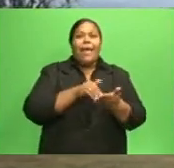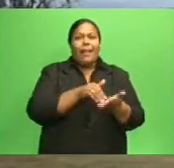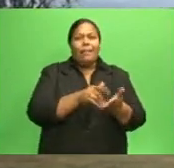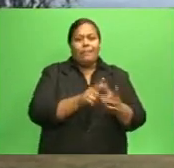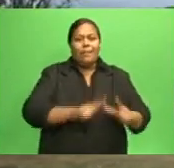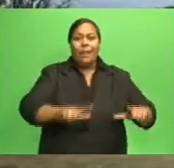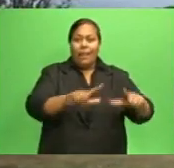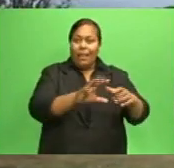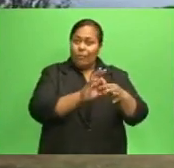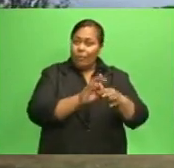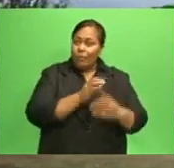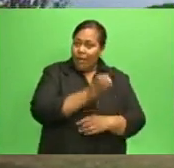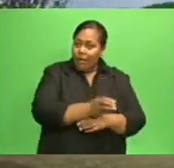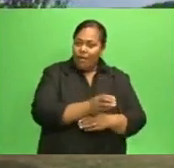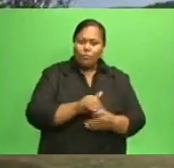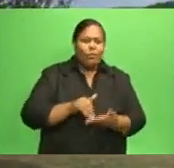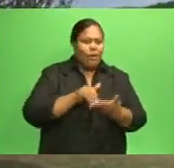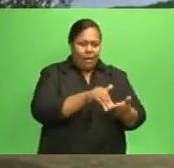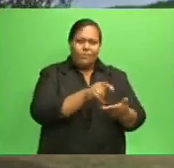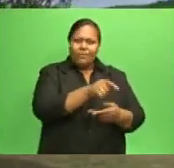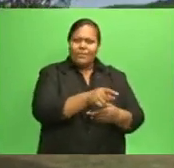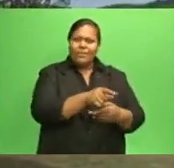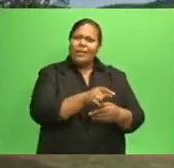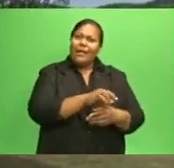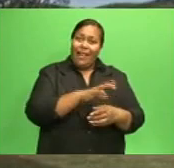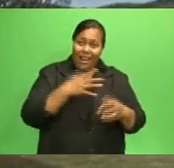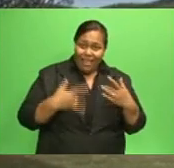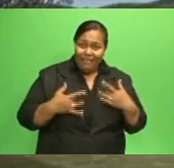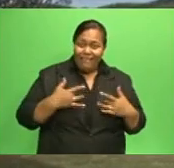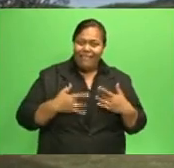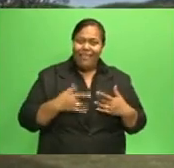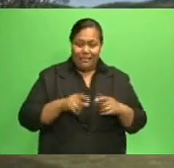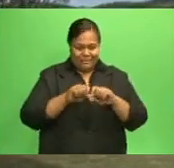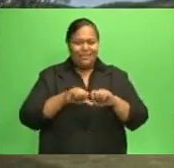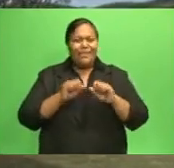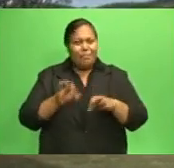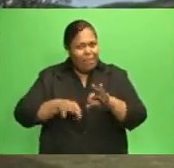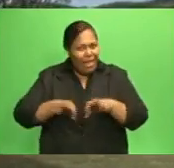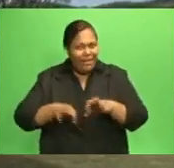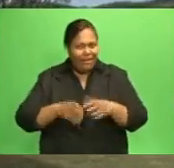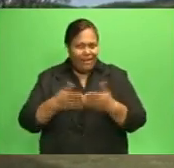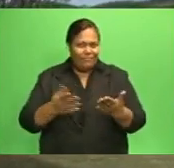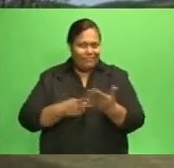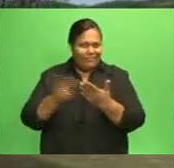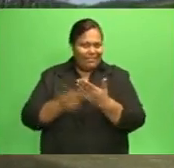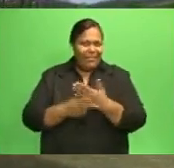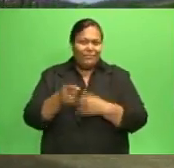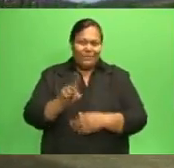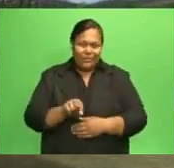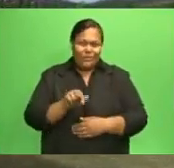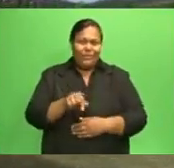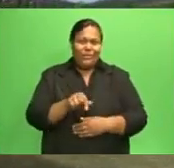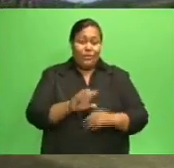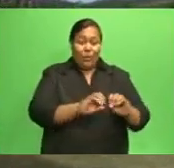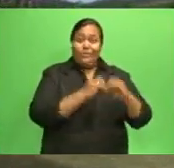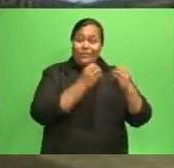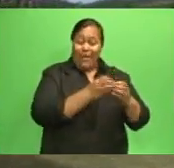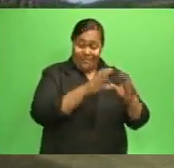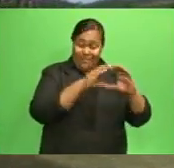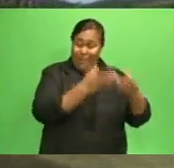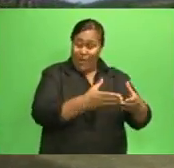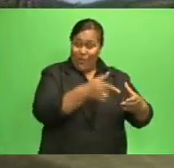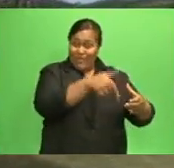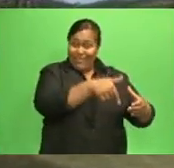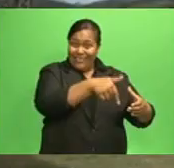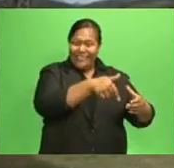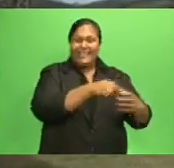money back to help them in their daily living, this system has been put in place. So the people of this particular Matangali Serrao are getting the